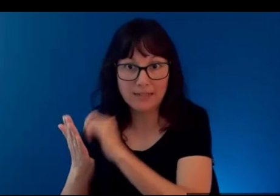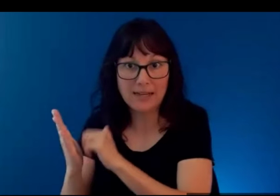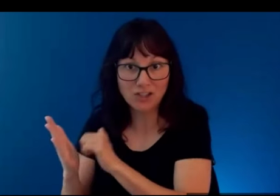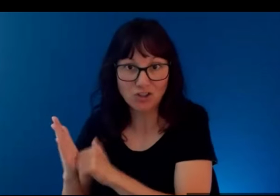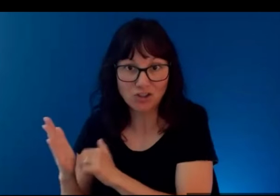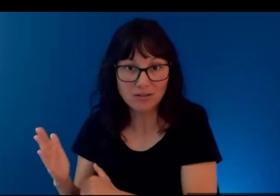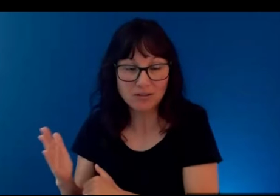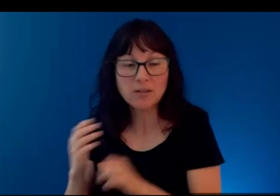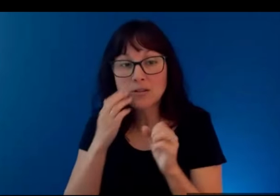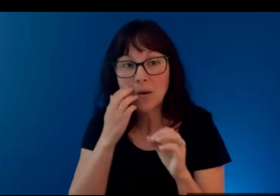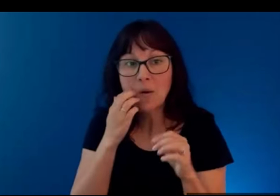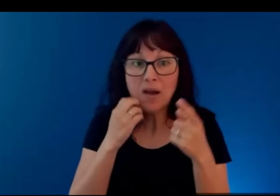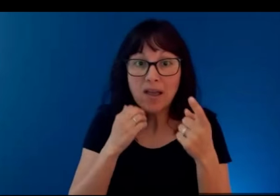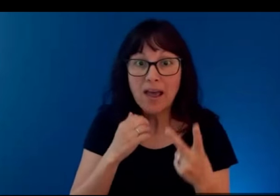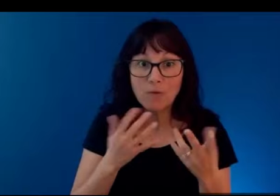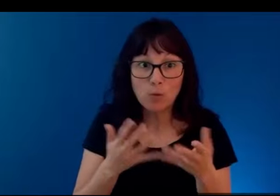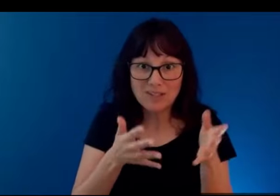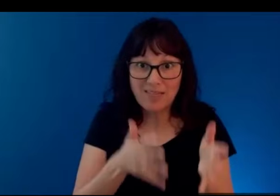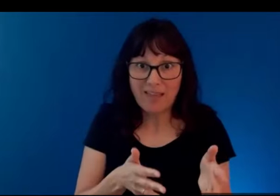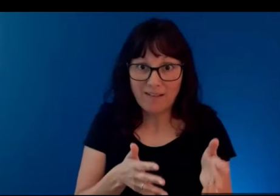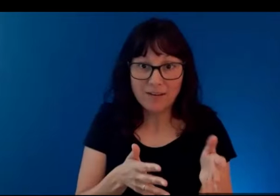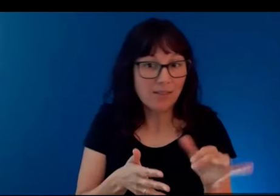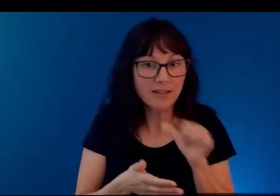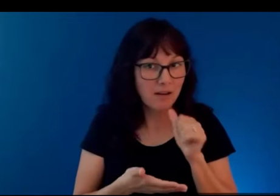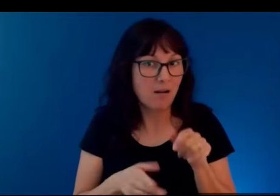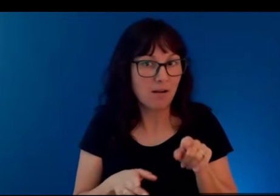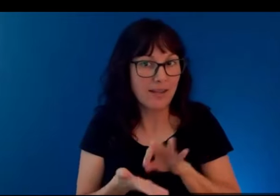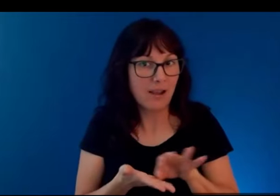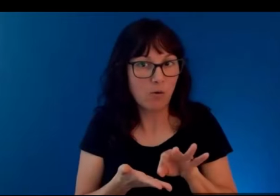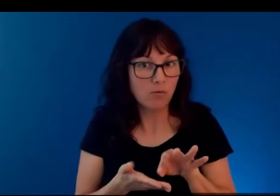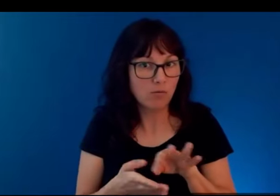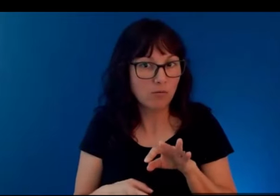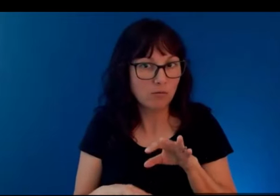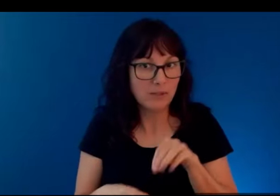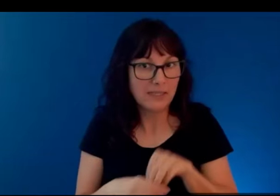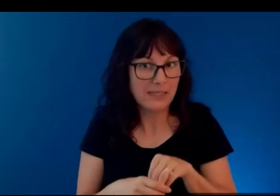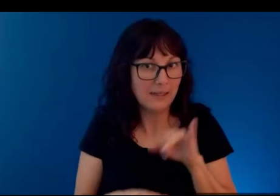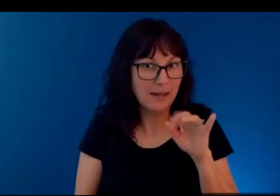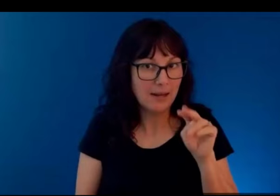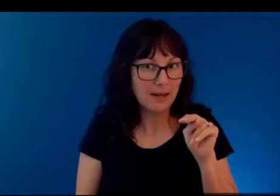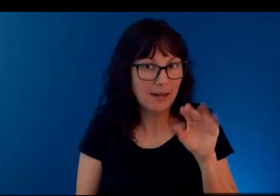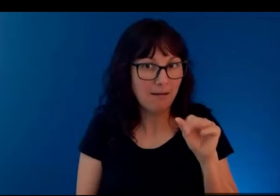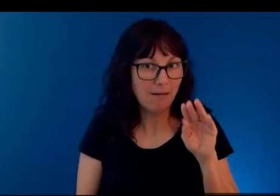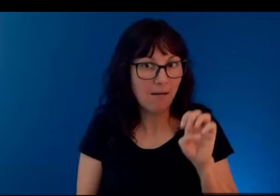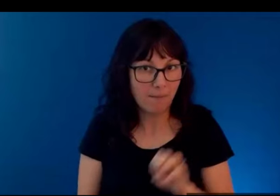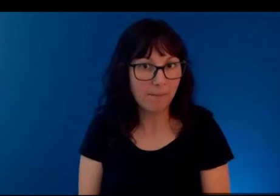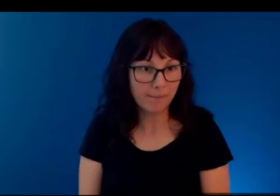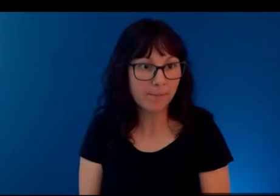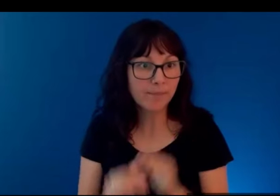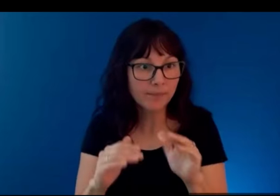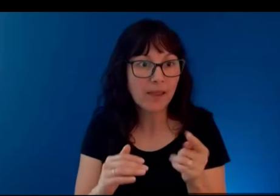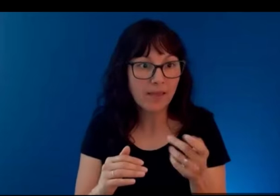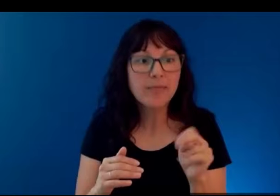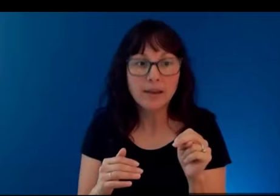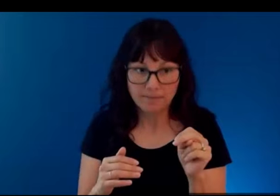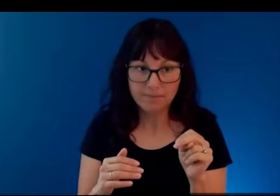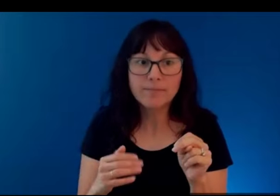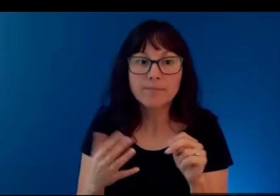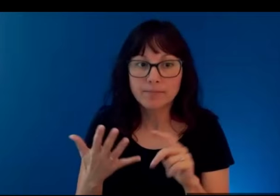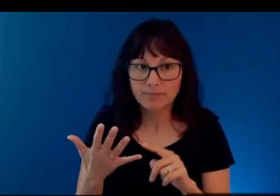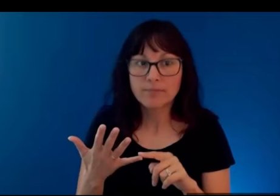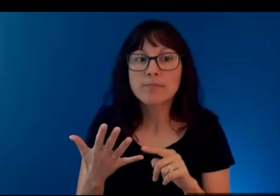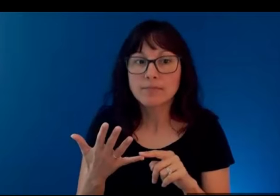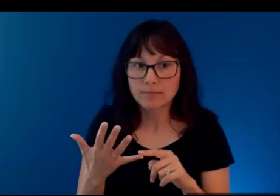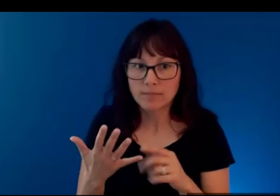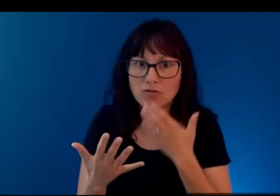So half of the remainder is not going to be counted as part of income. And then there's a very generous